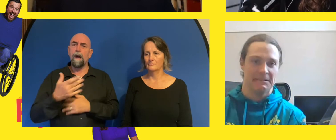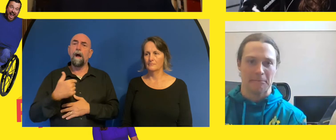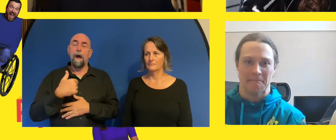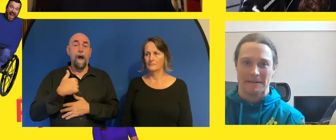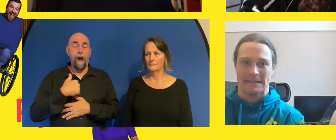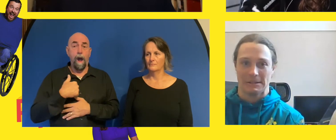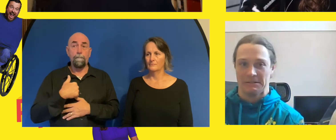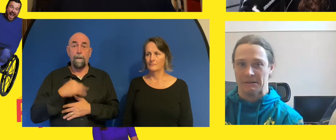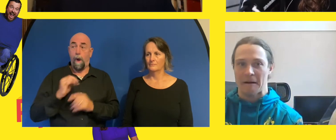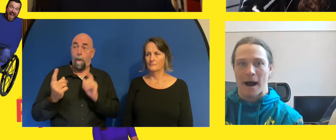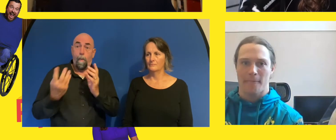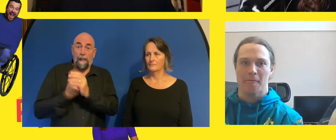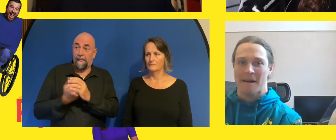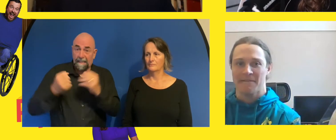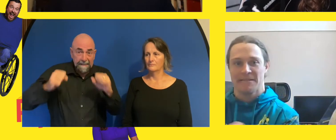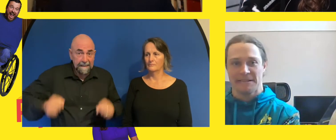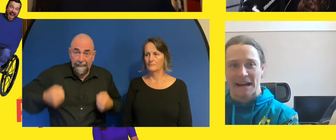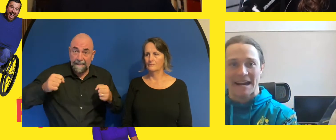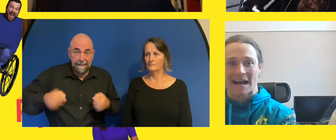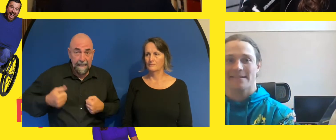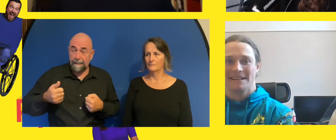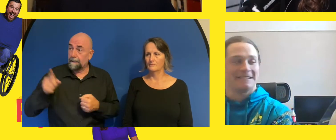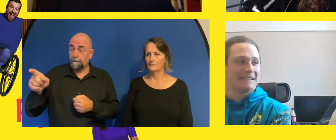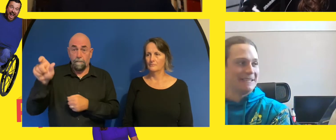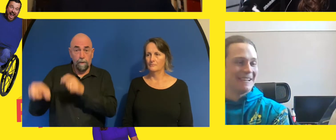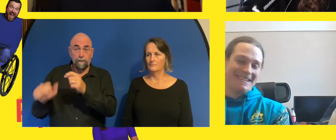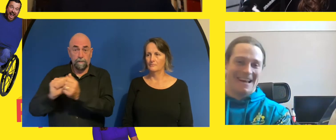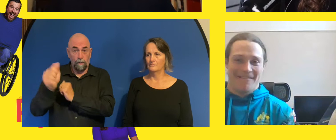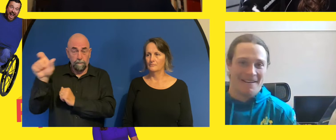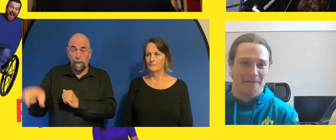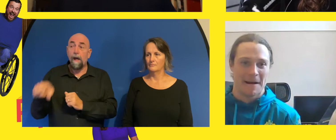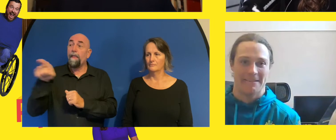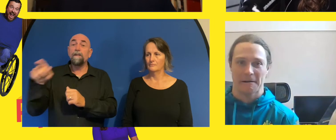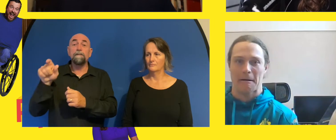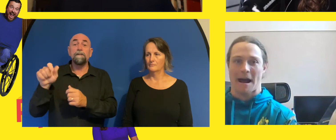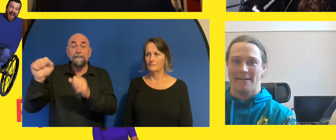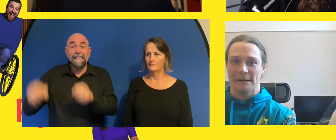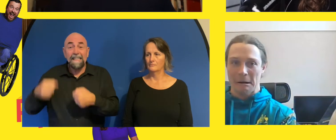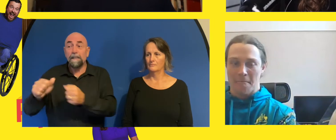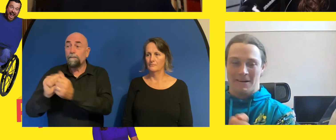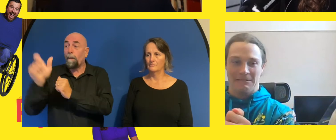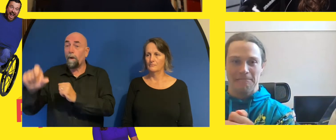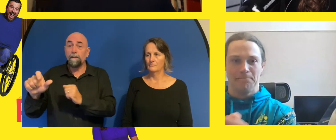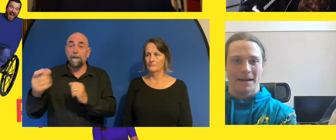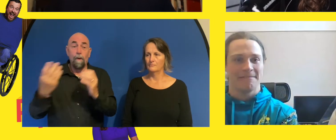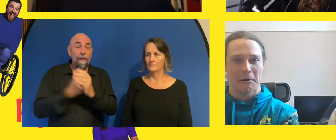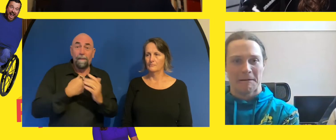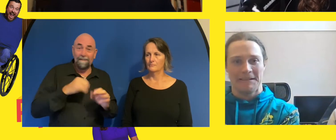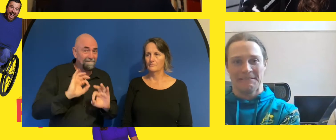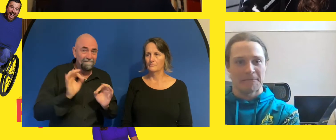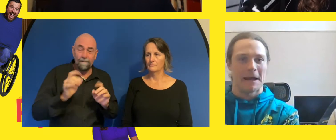been in separate villages. So I'm away from the skiing athletes and they're away from me as well. And one of the